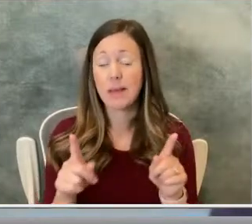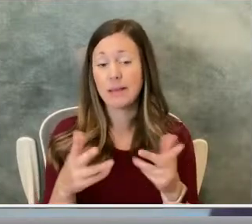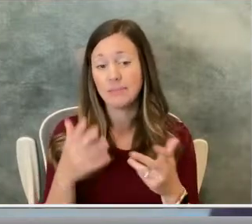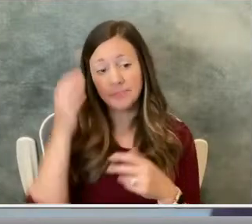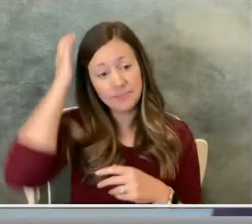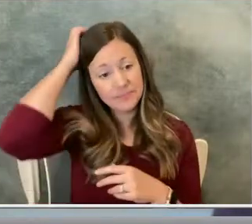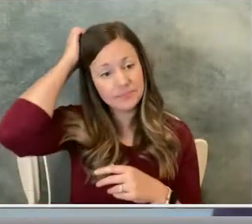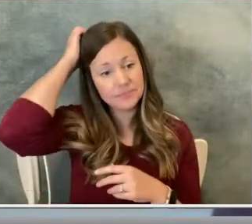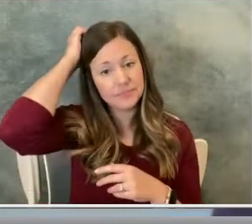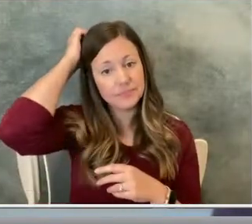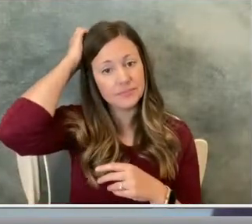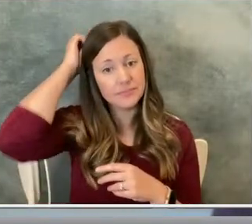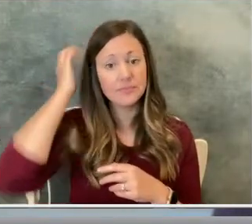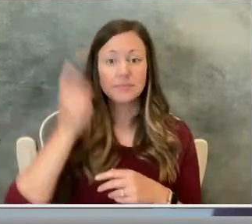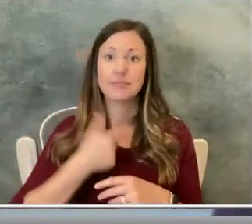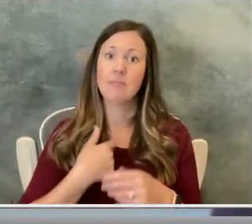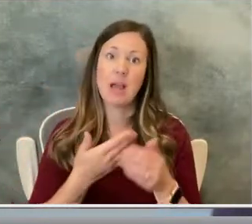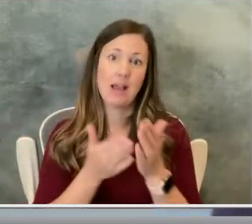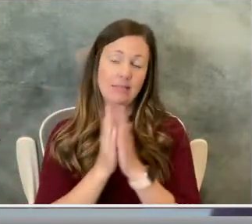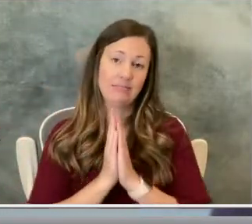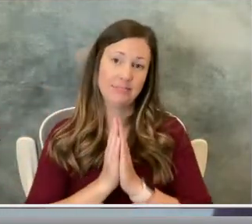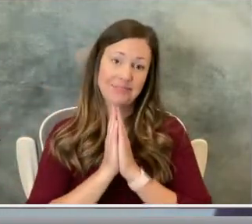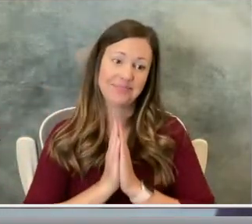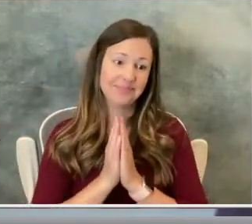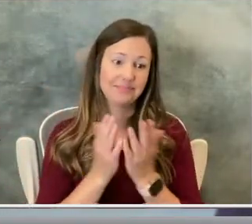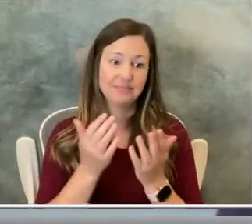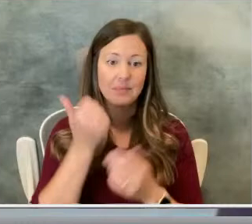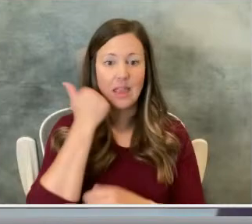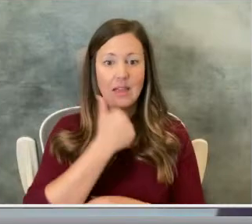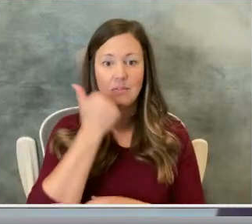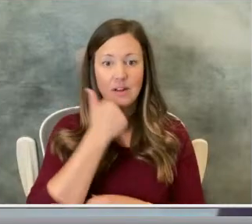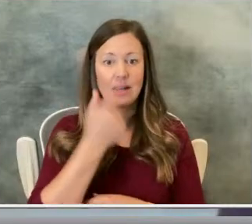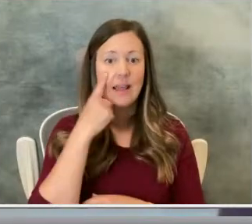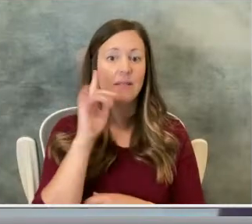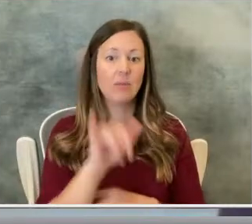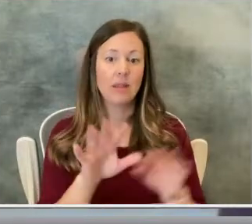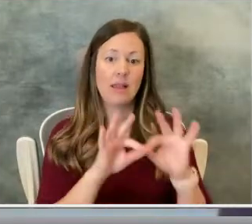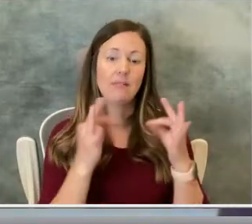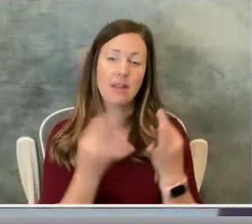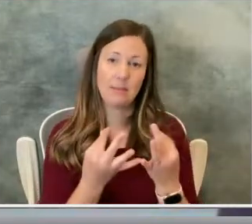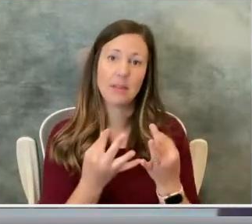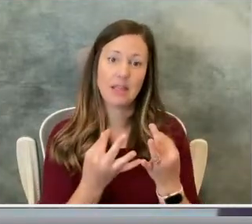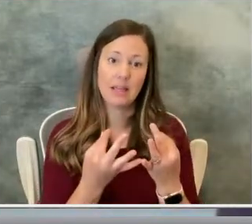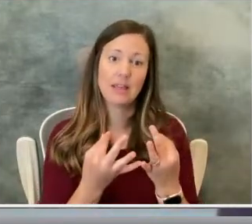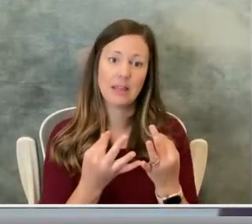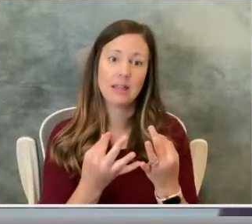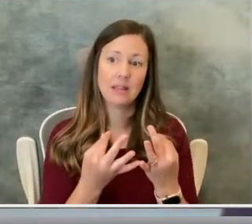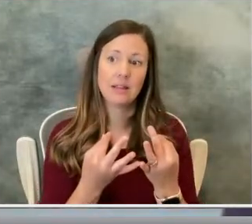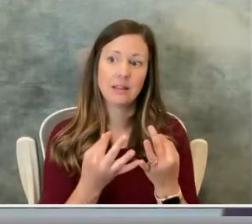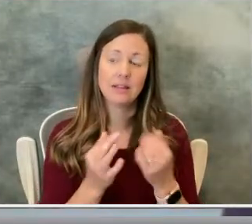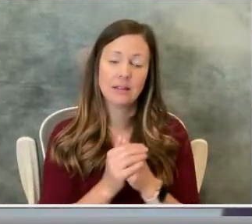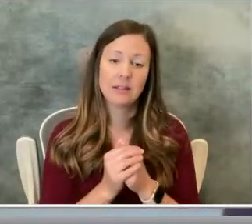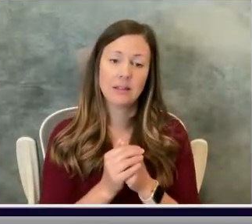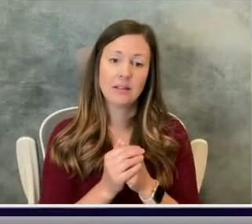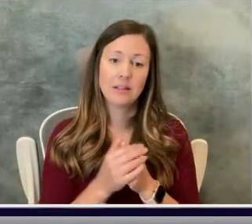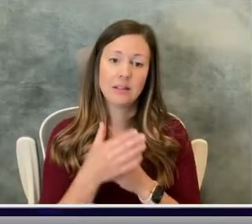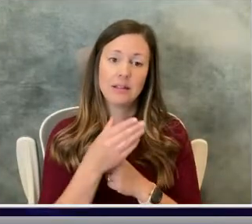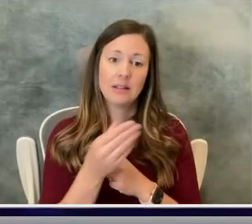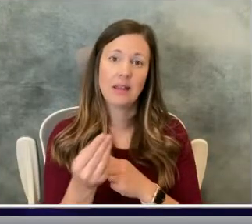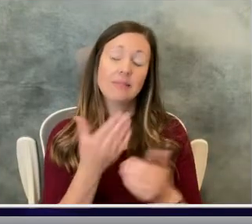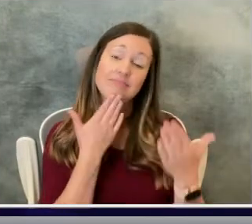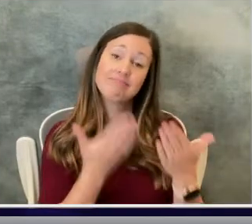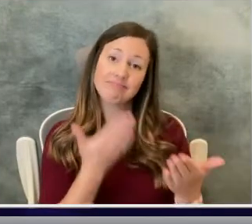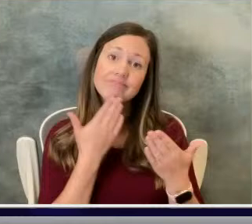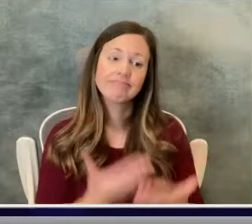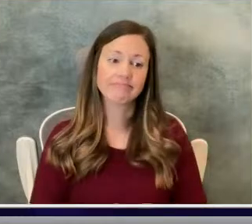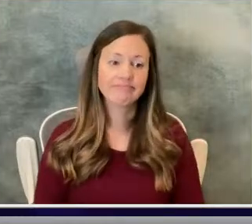prayers every day for that family, thank them. Yeah, how